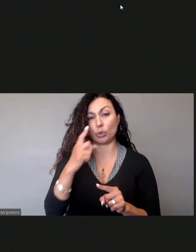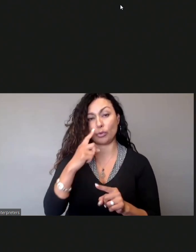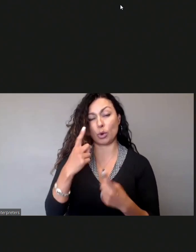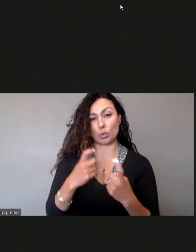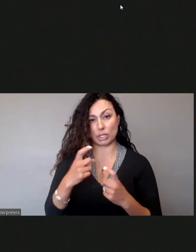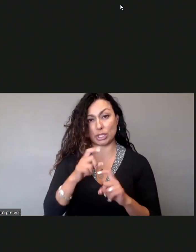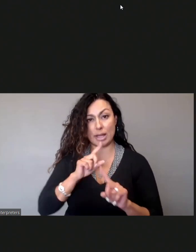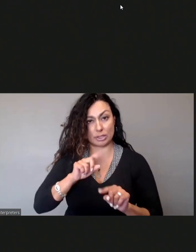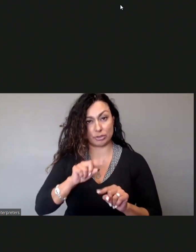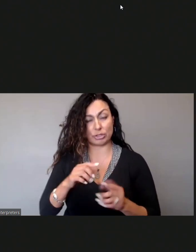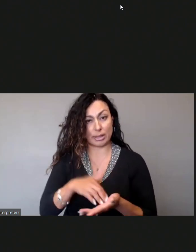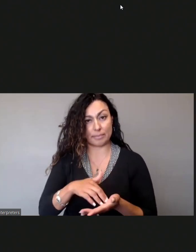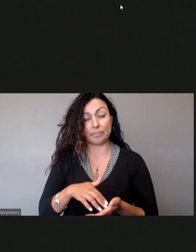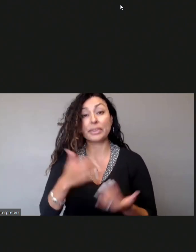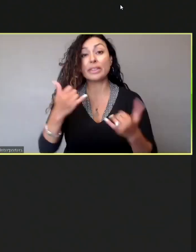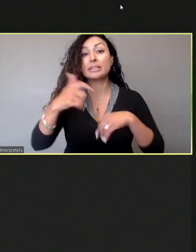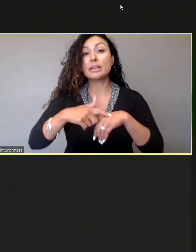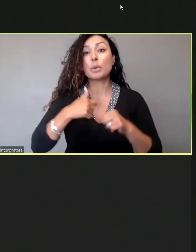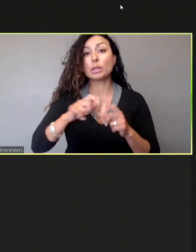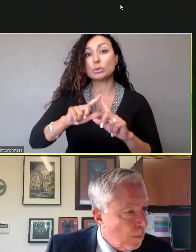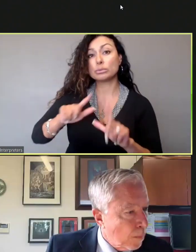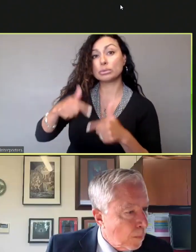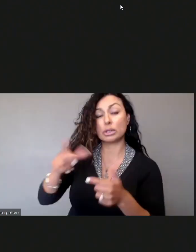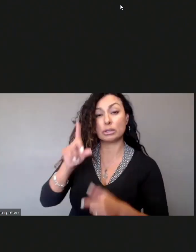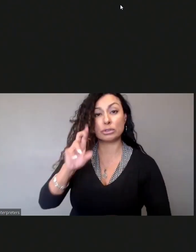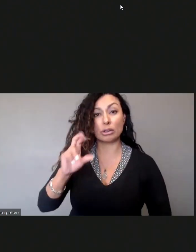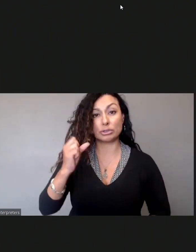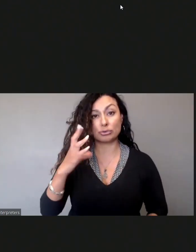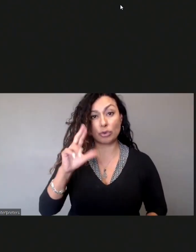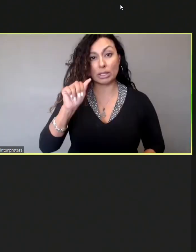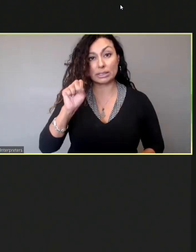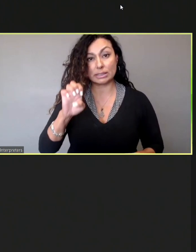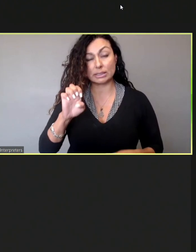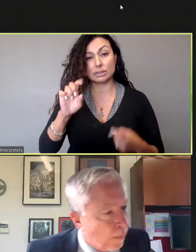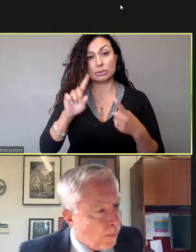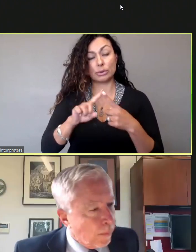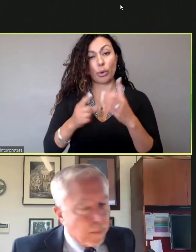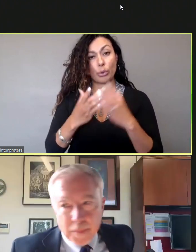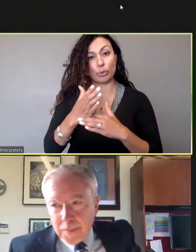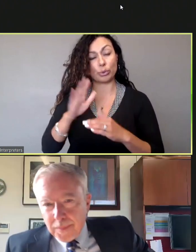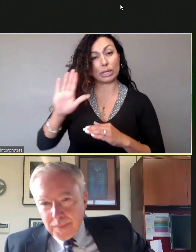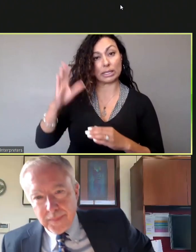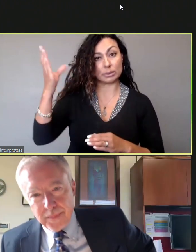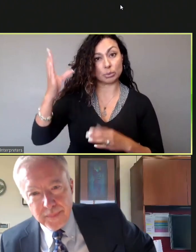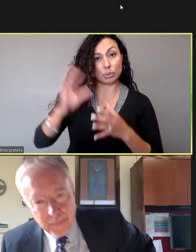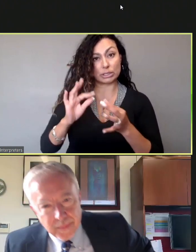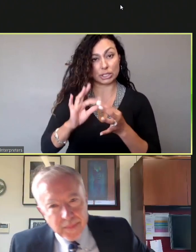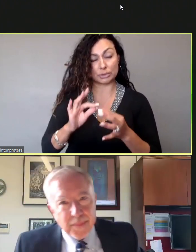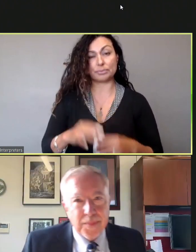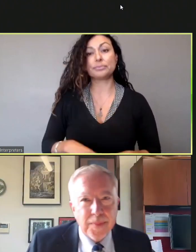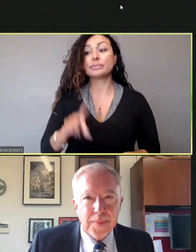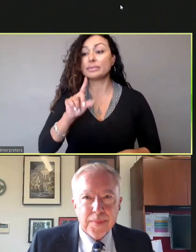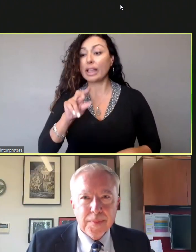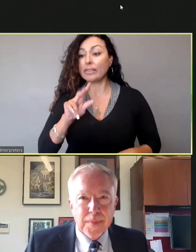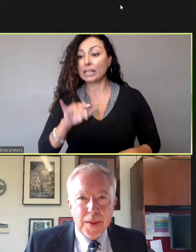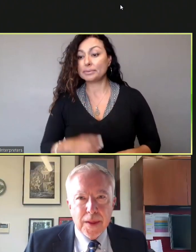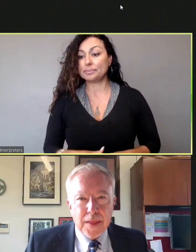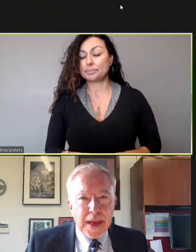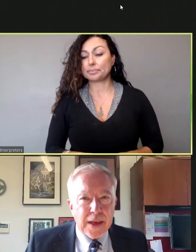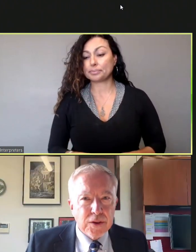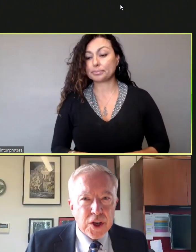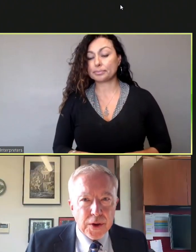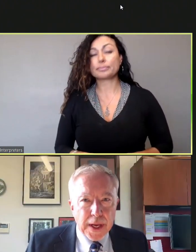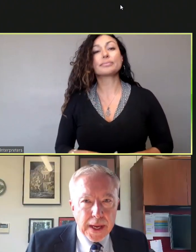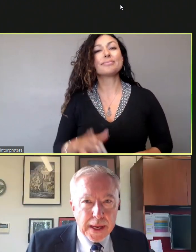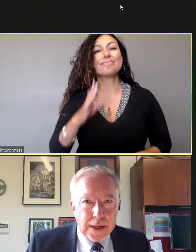At this time, I'd like to turn it over to Dr. Scrace to go through his presentation. David?